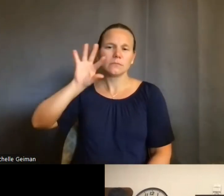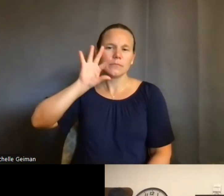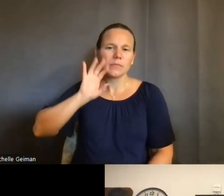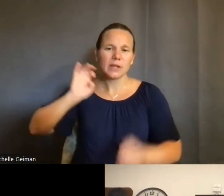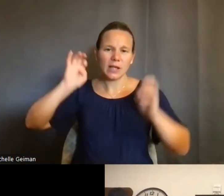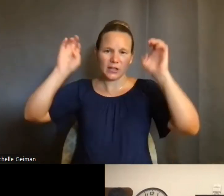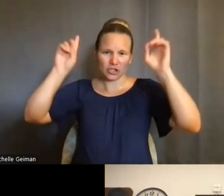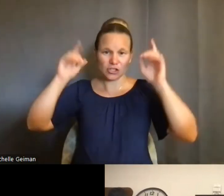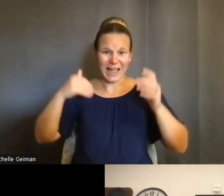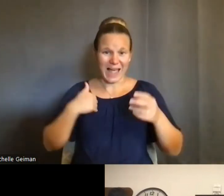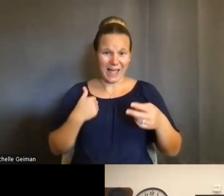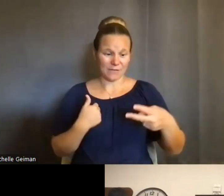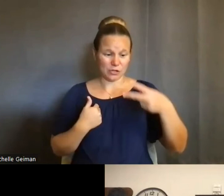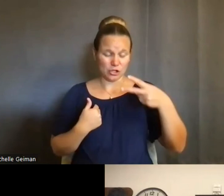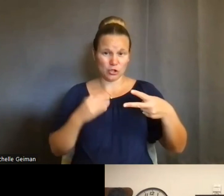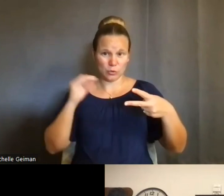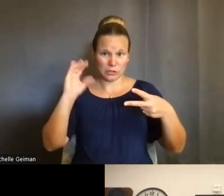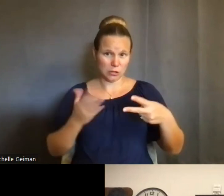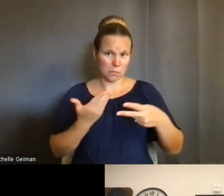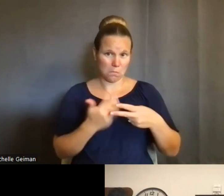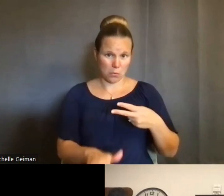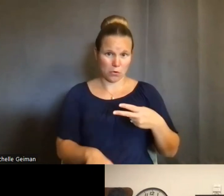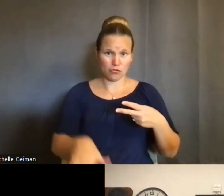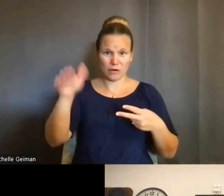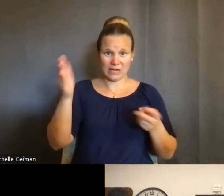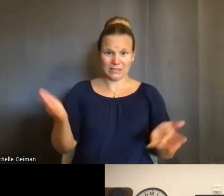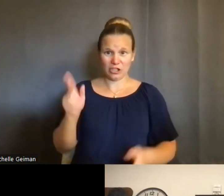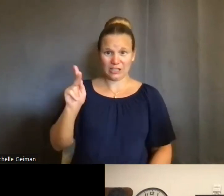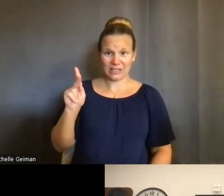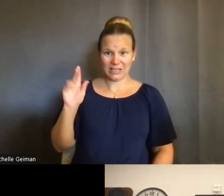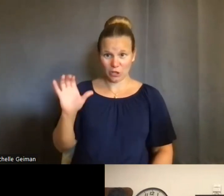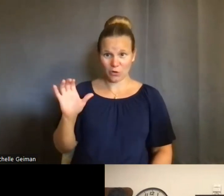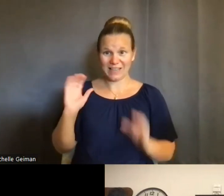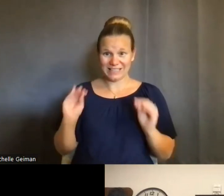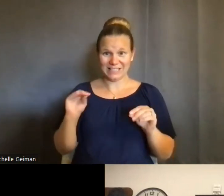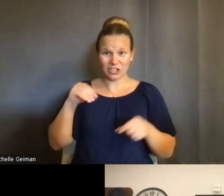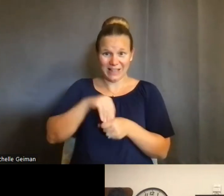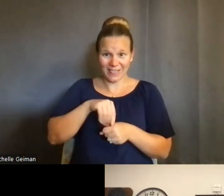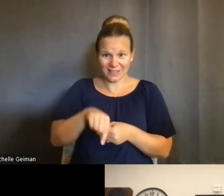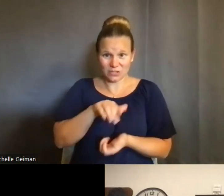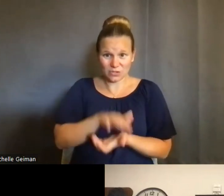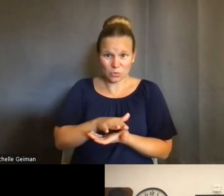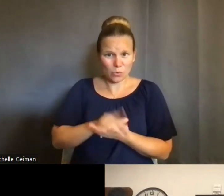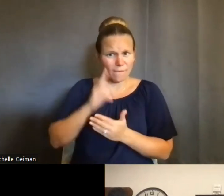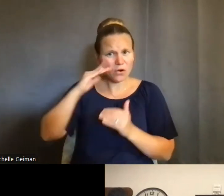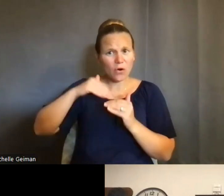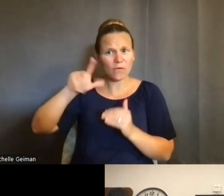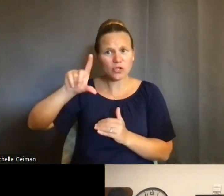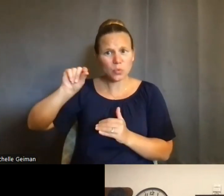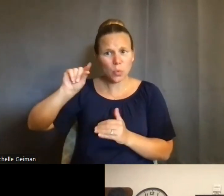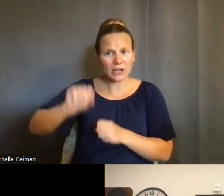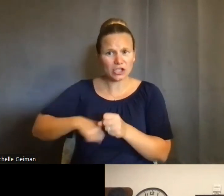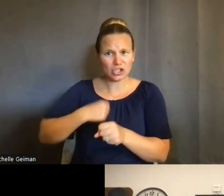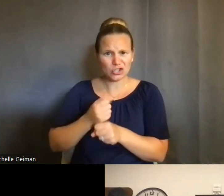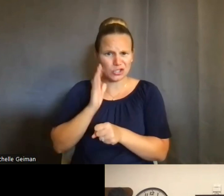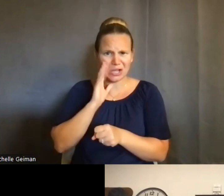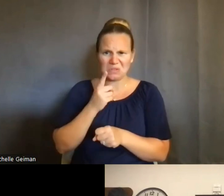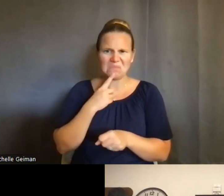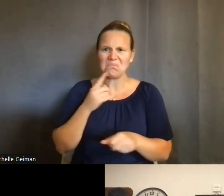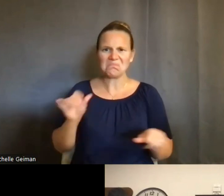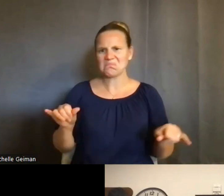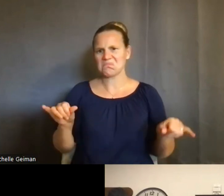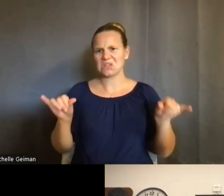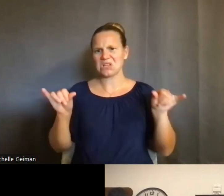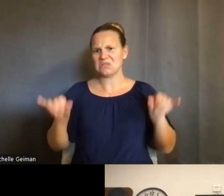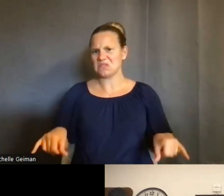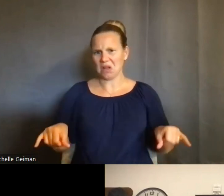have 2 teachers that were born and raised here in King Cove, and they've been teaching in this school for over 20 years. They'll tell you that it's the same. Students